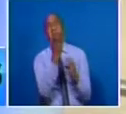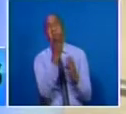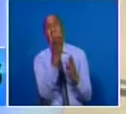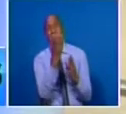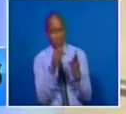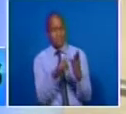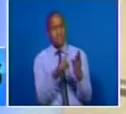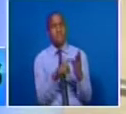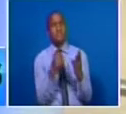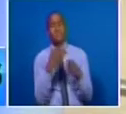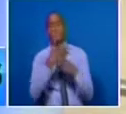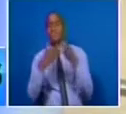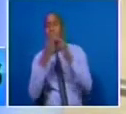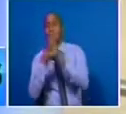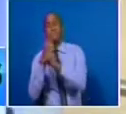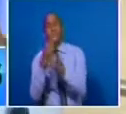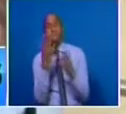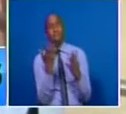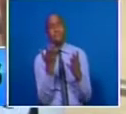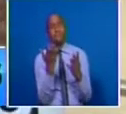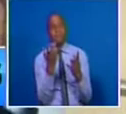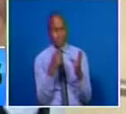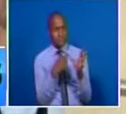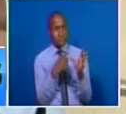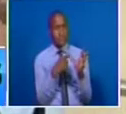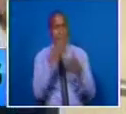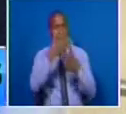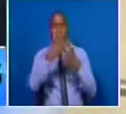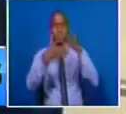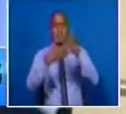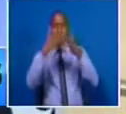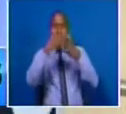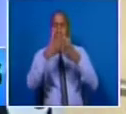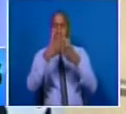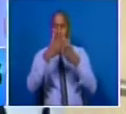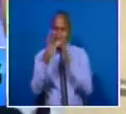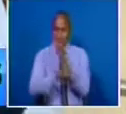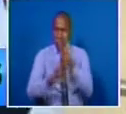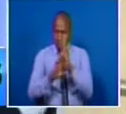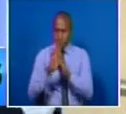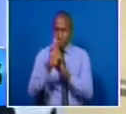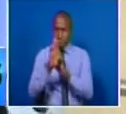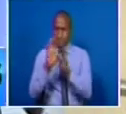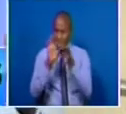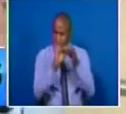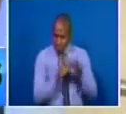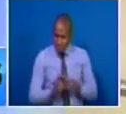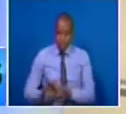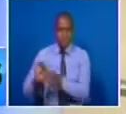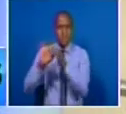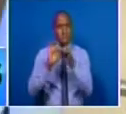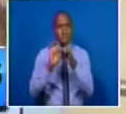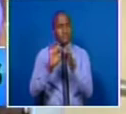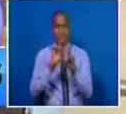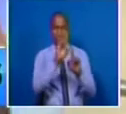the best plan for infrastructure, and who has the best plan for building a nation, for cohesion. These are